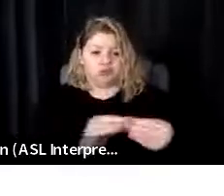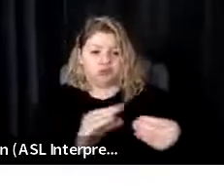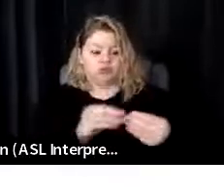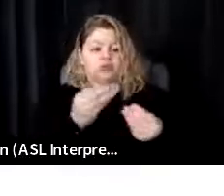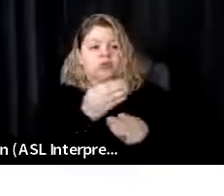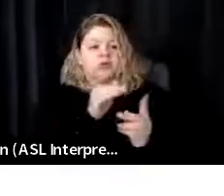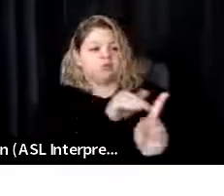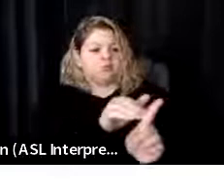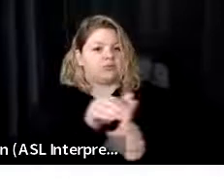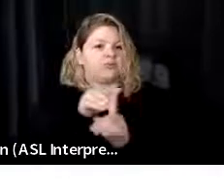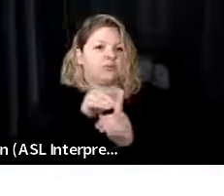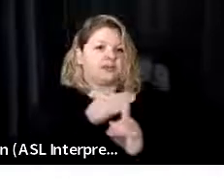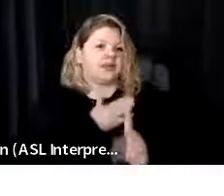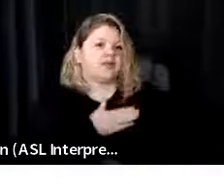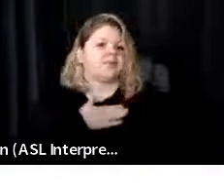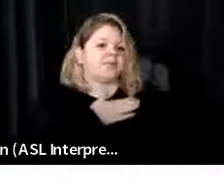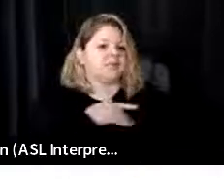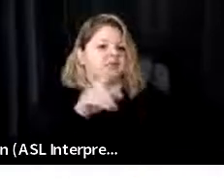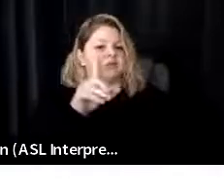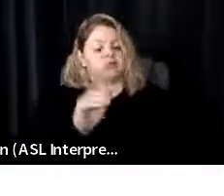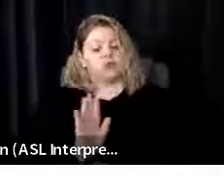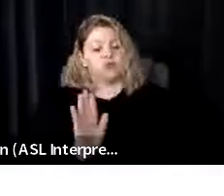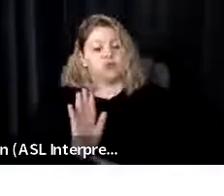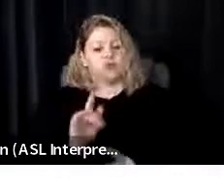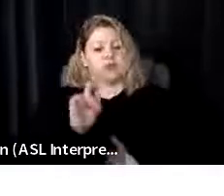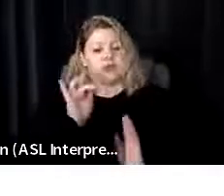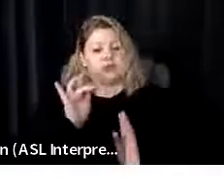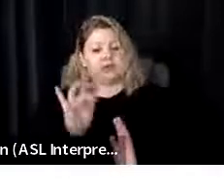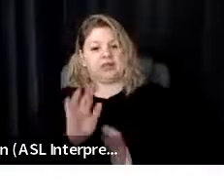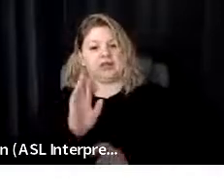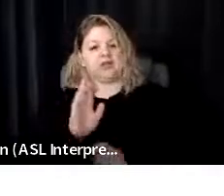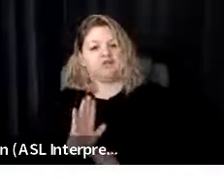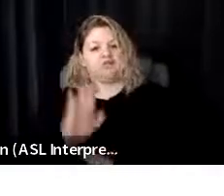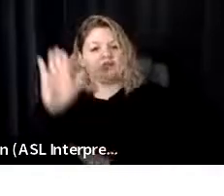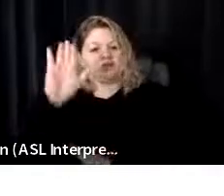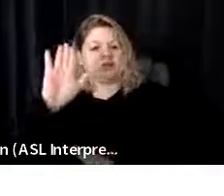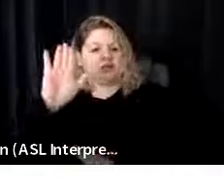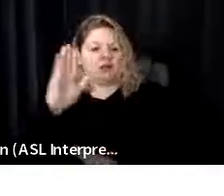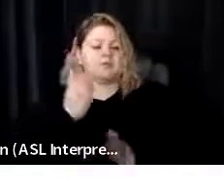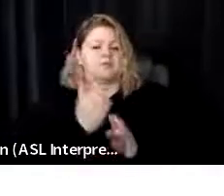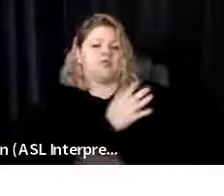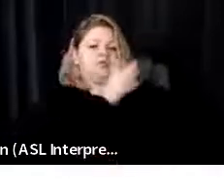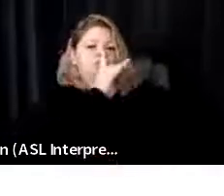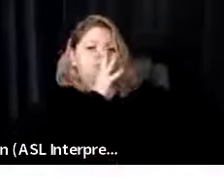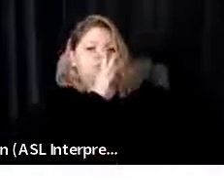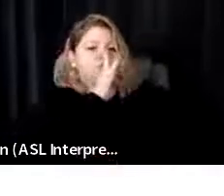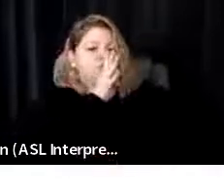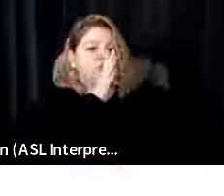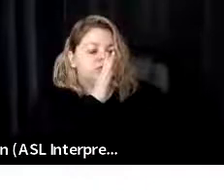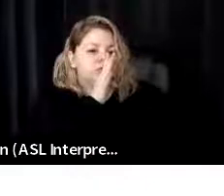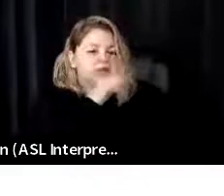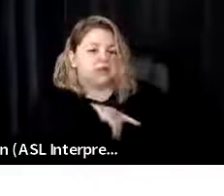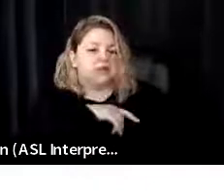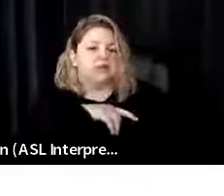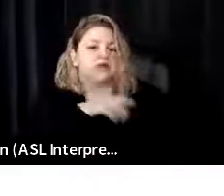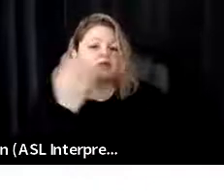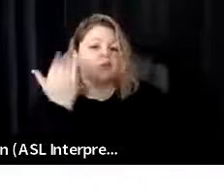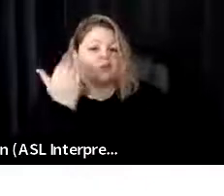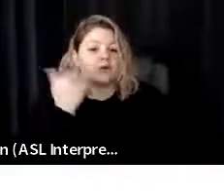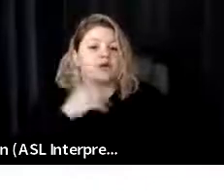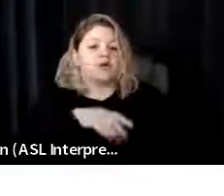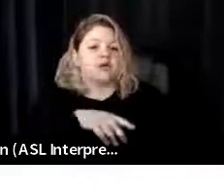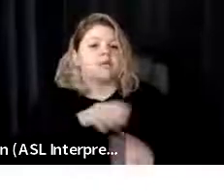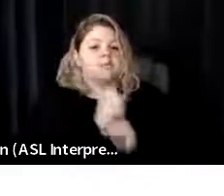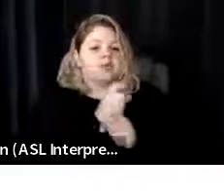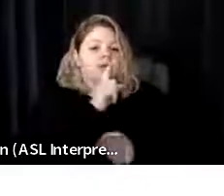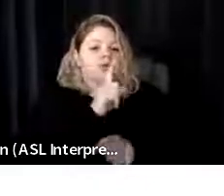could raise the hand emoji, the little raise hand at the bottom of your Zoom screen so that the interpreters have time to